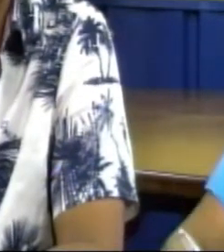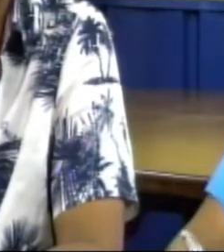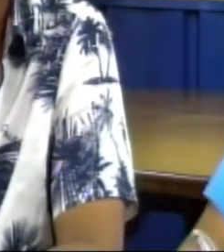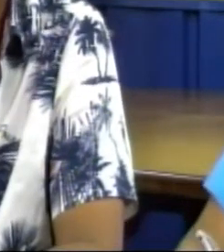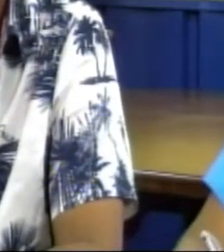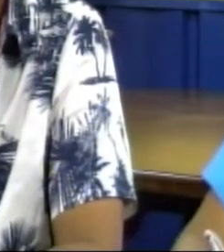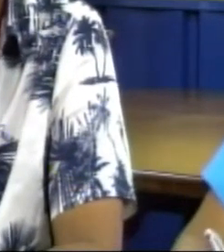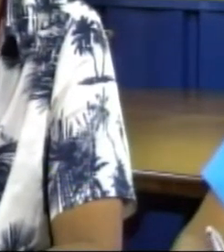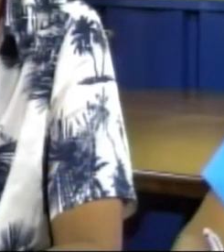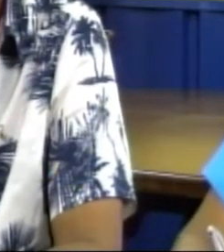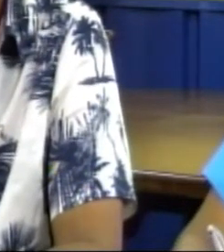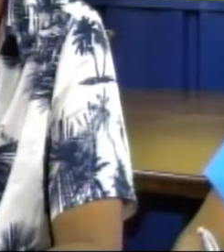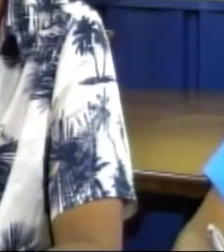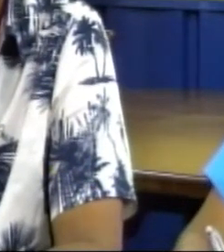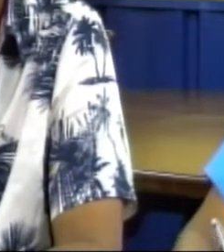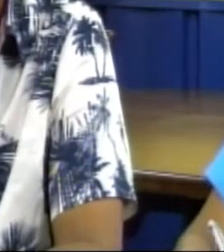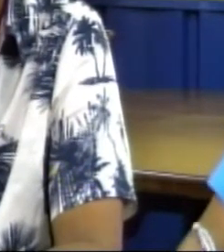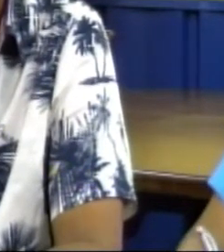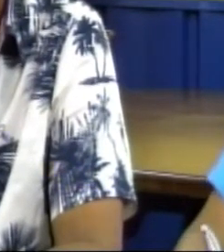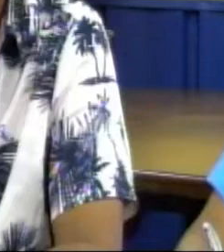Only local music.